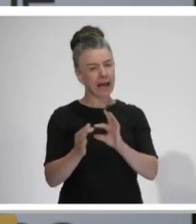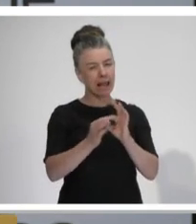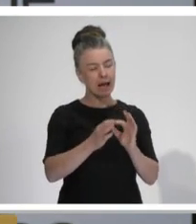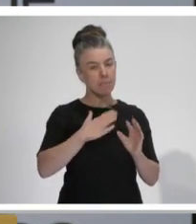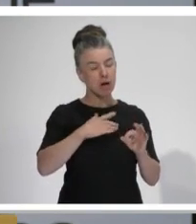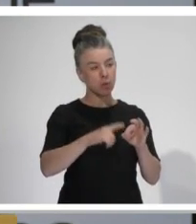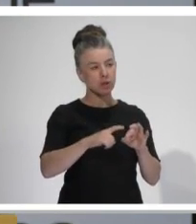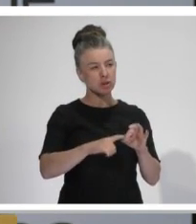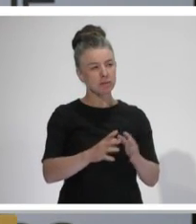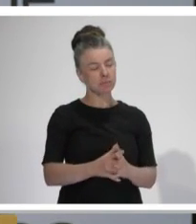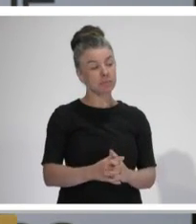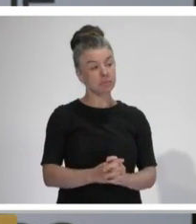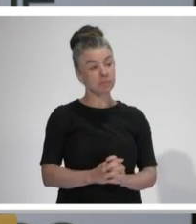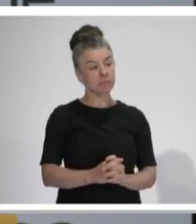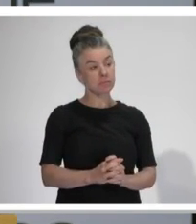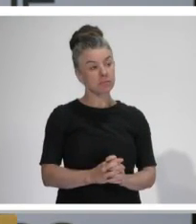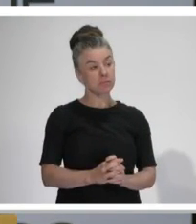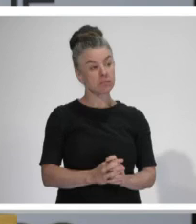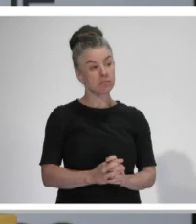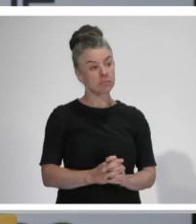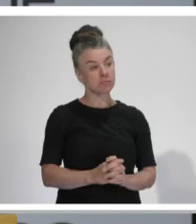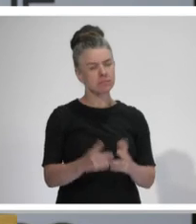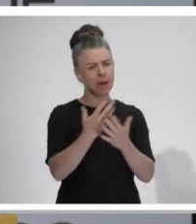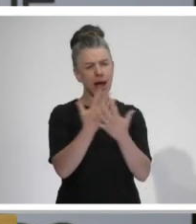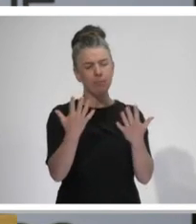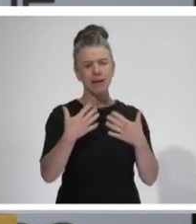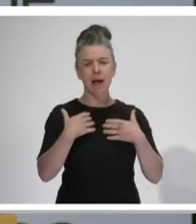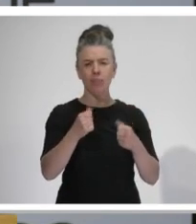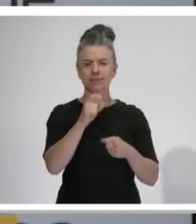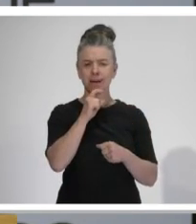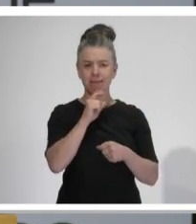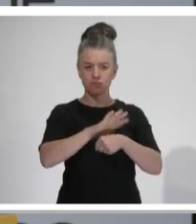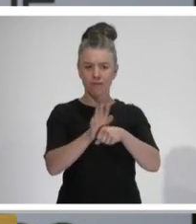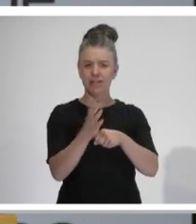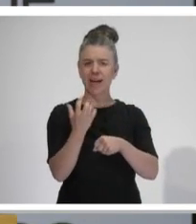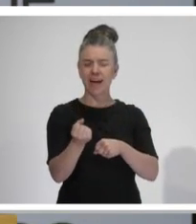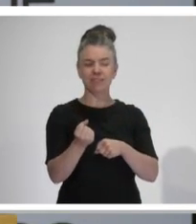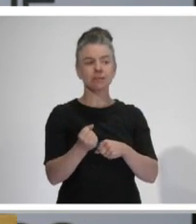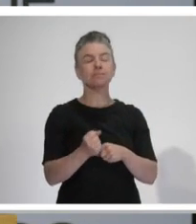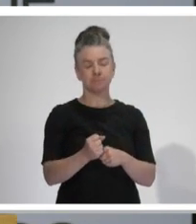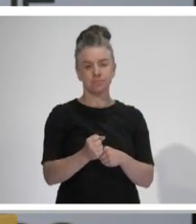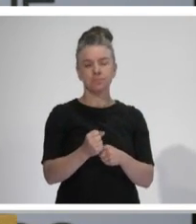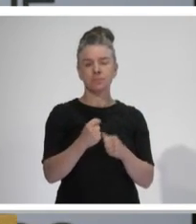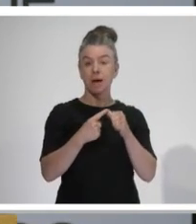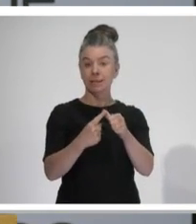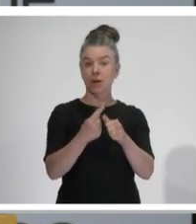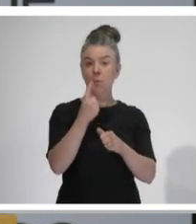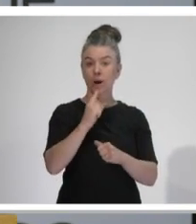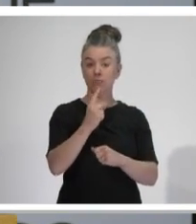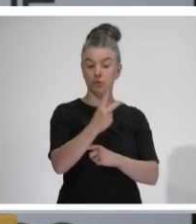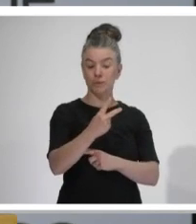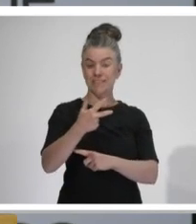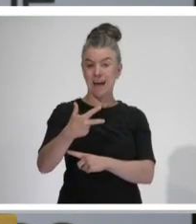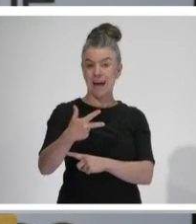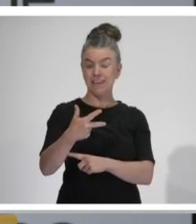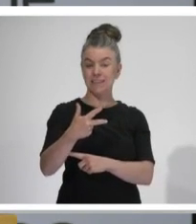the number of healthcare workers who currently have COVID-19? So we have 128 healthcare workers who have been